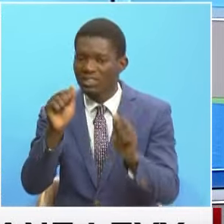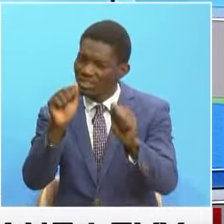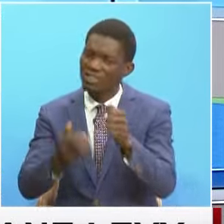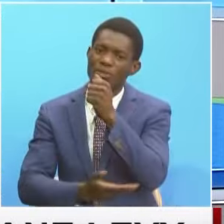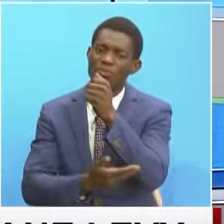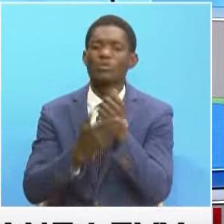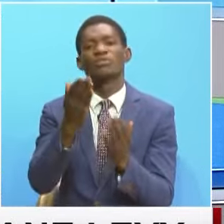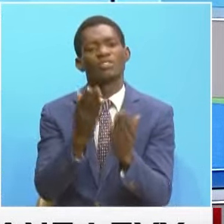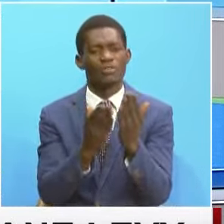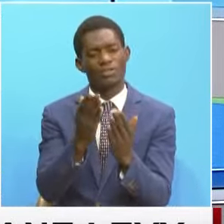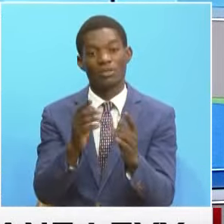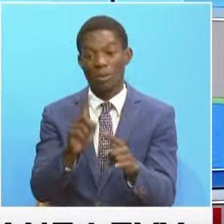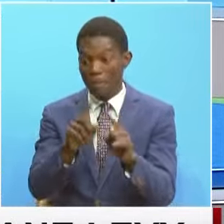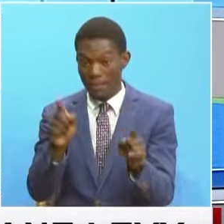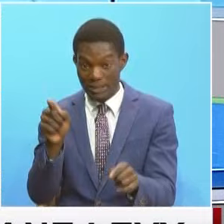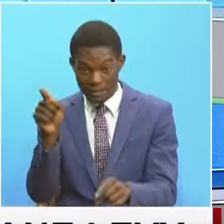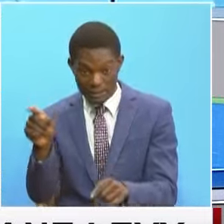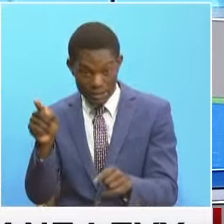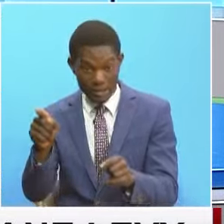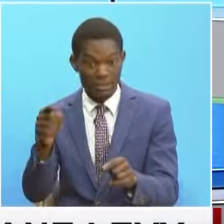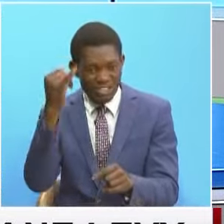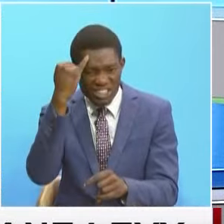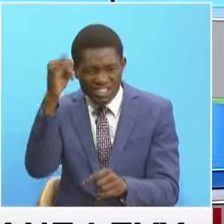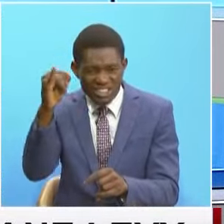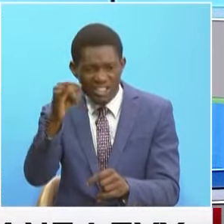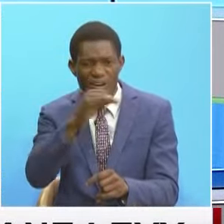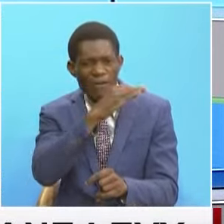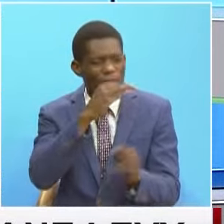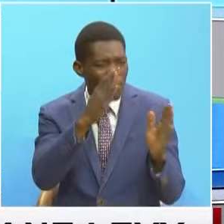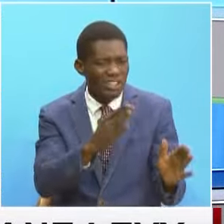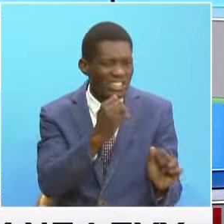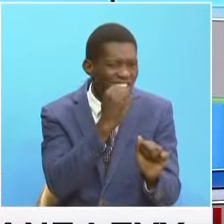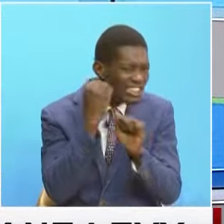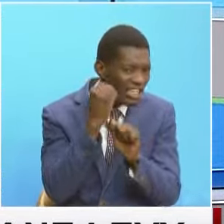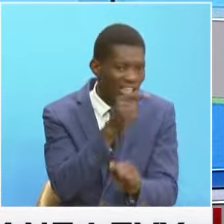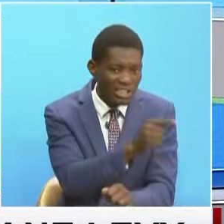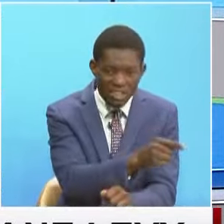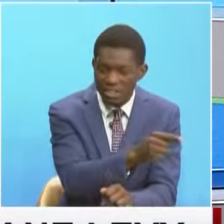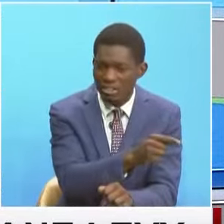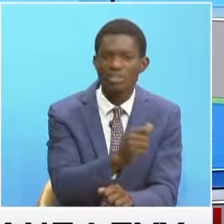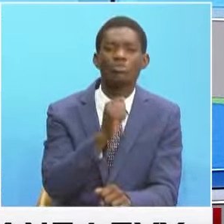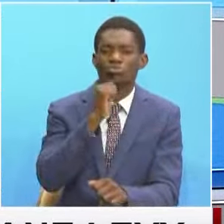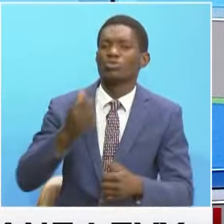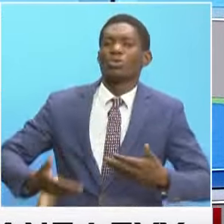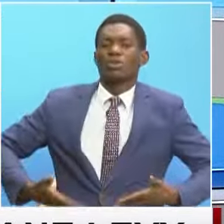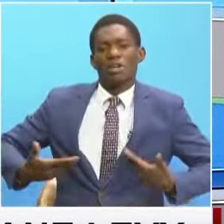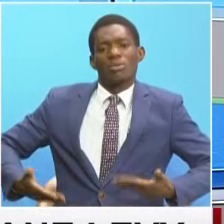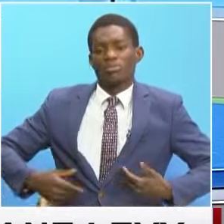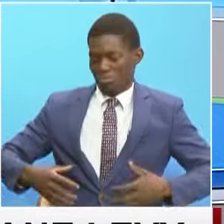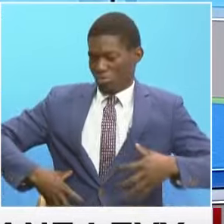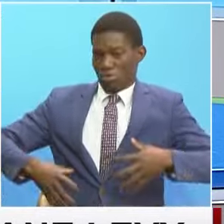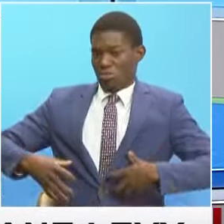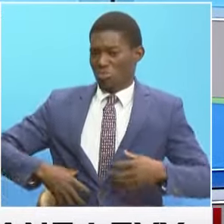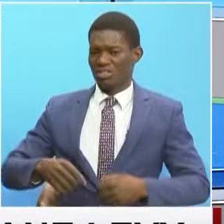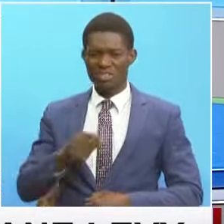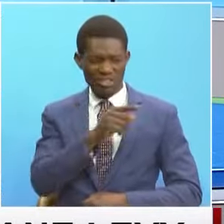the proposed adjustment has not settled well with sugarcane growers, who have argued that the timing to increase the levy